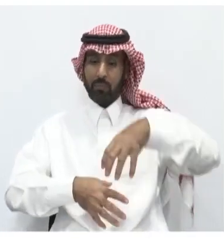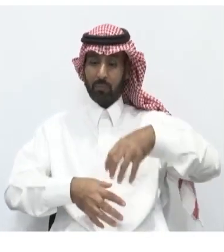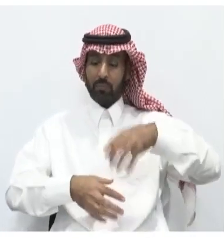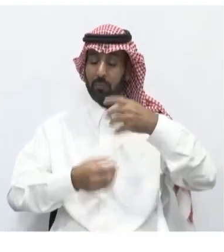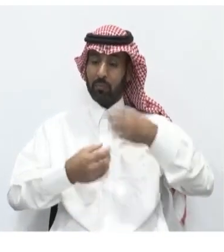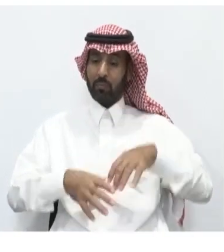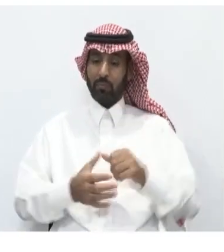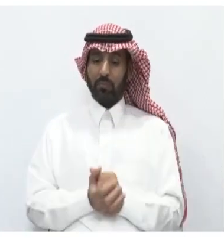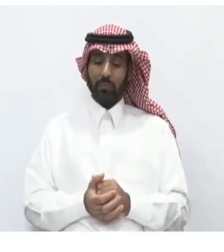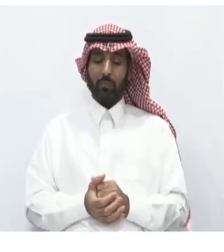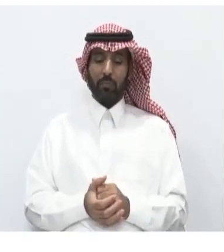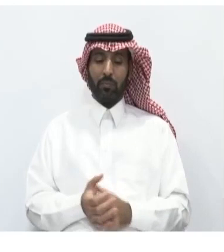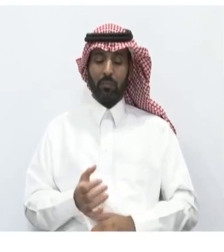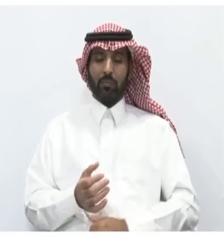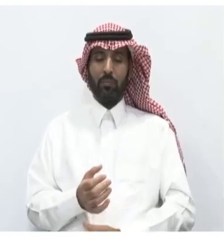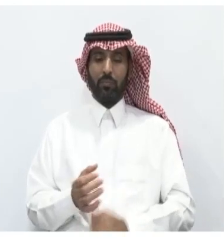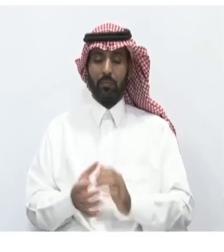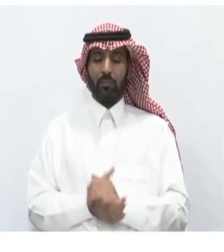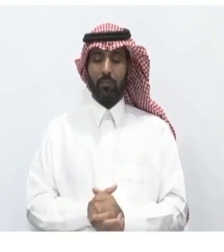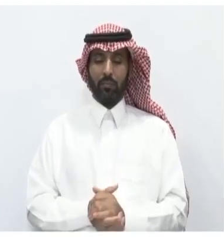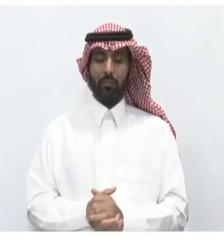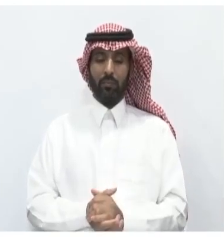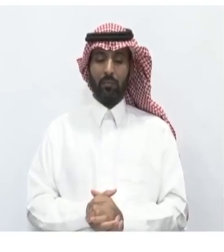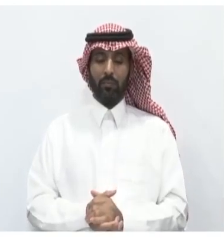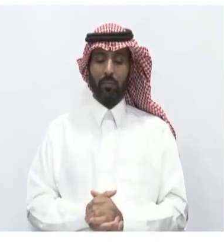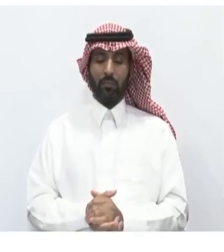you won't be horrified or heartbroken to lose.